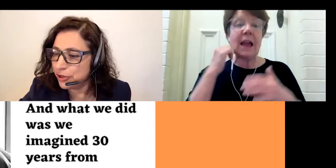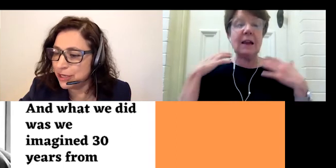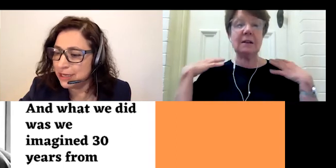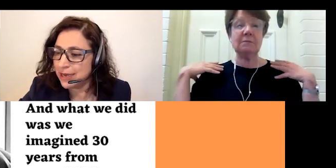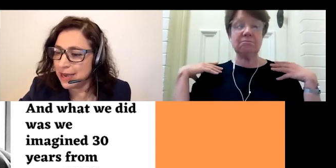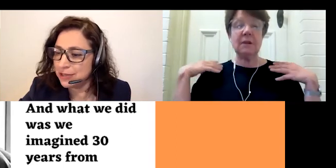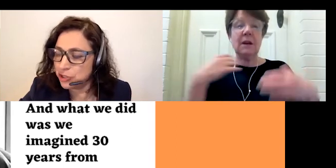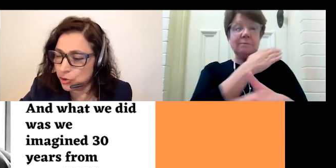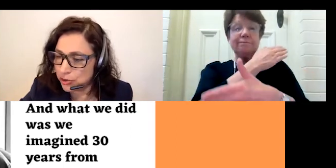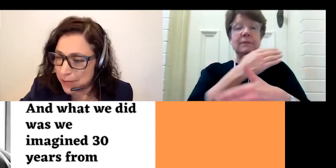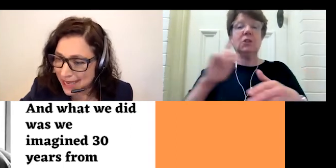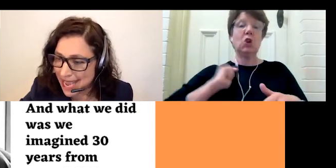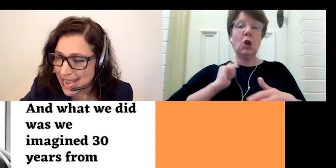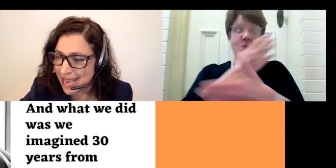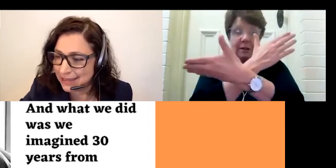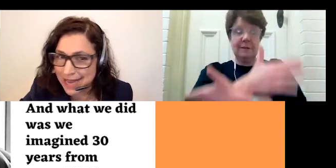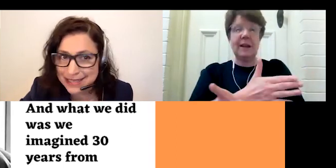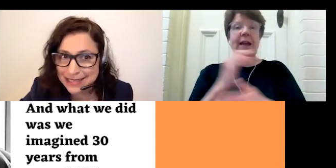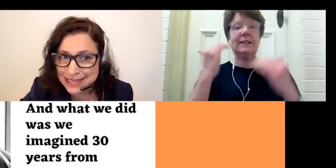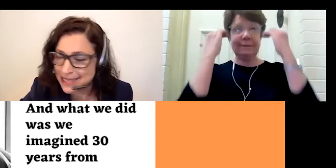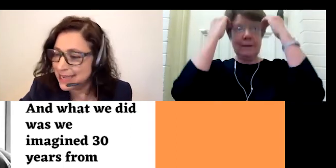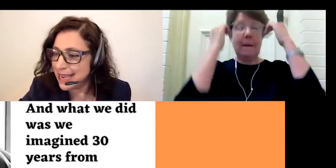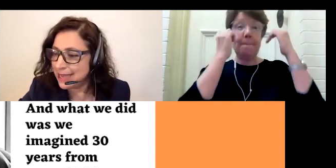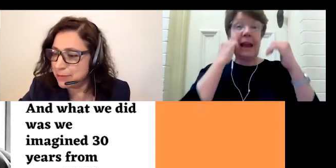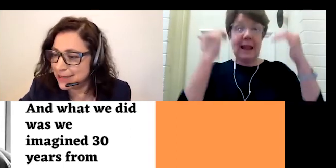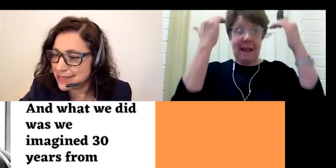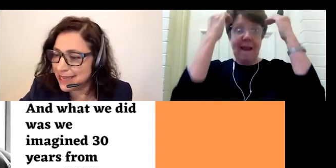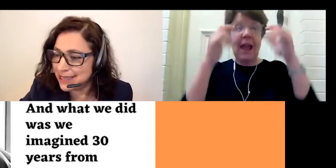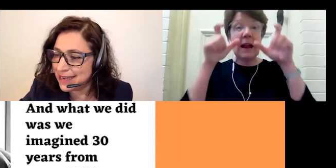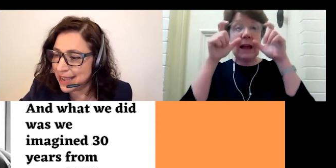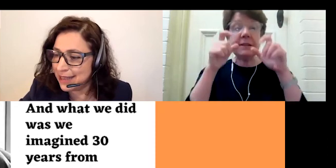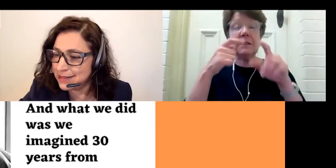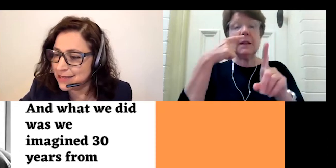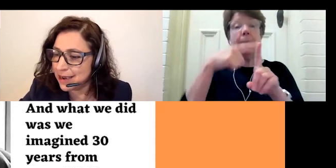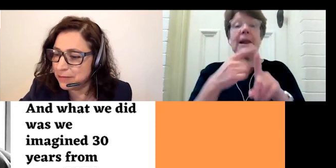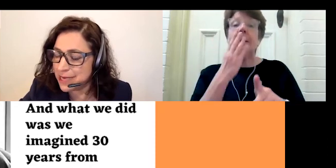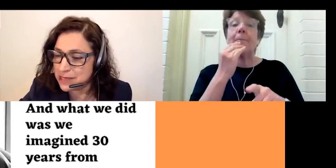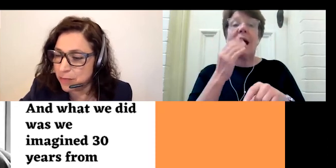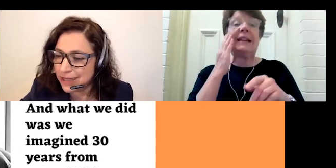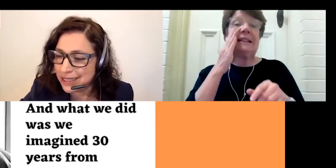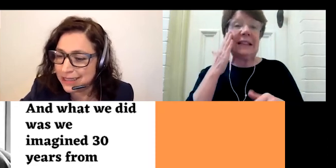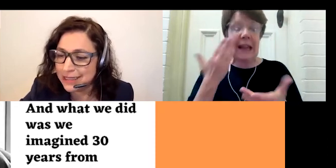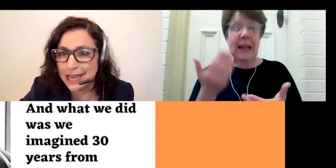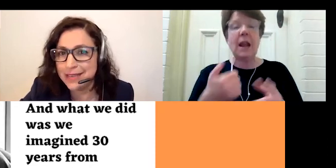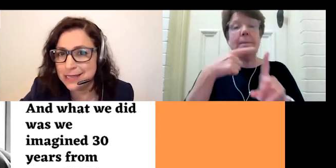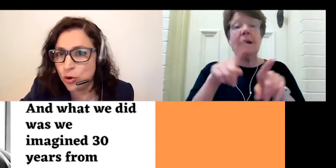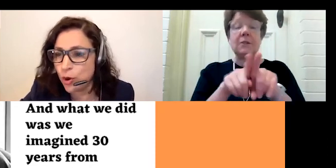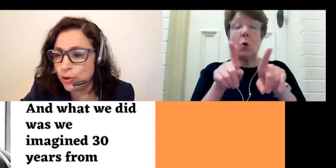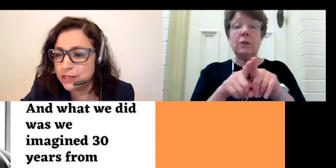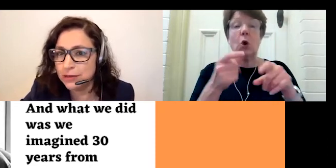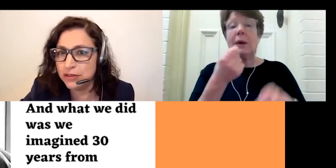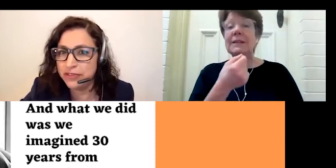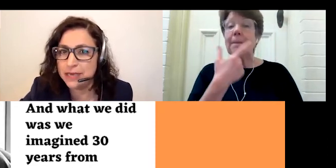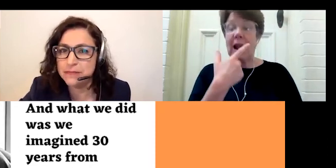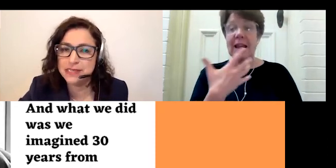long sleeve shirt on, short black hair and glasses. and brown skin, and he's smiling. And there's a